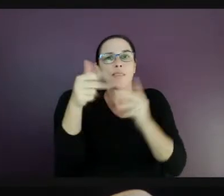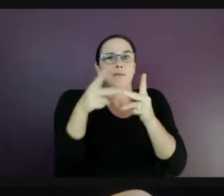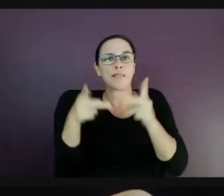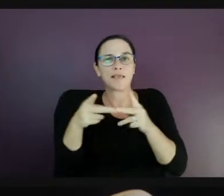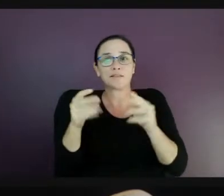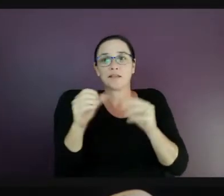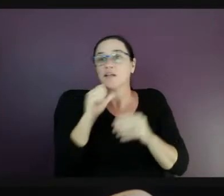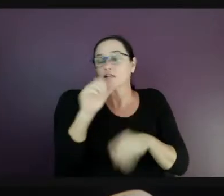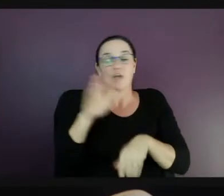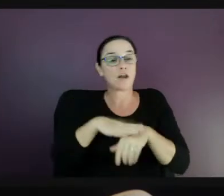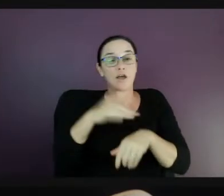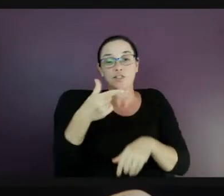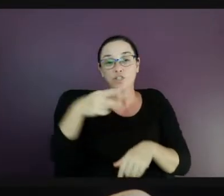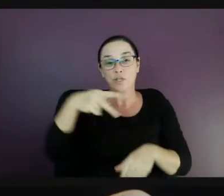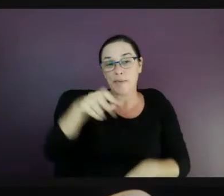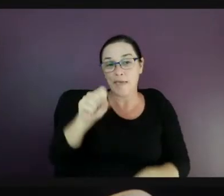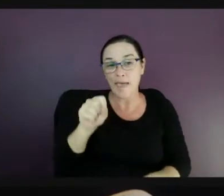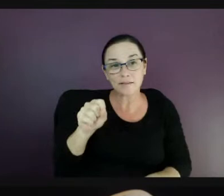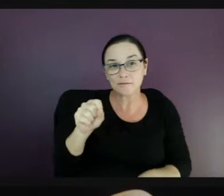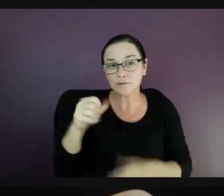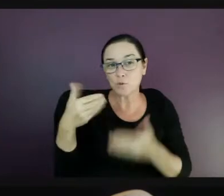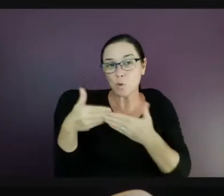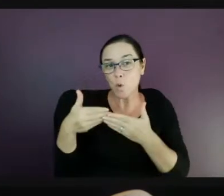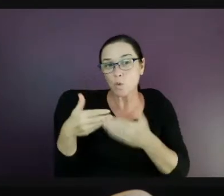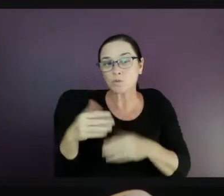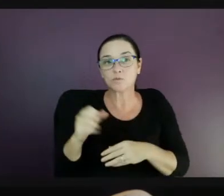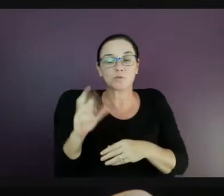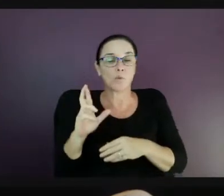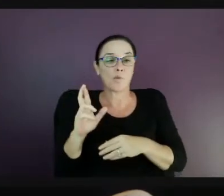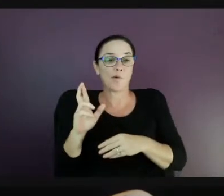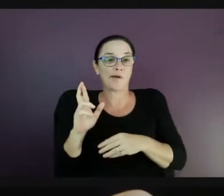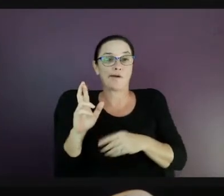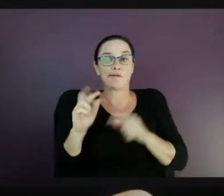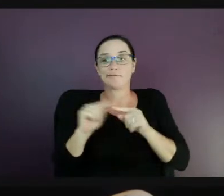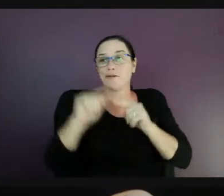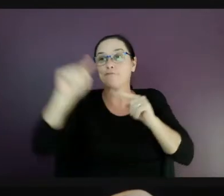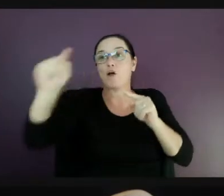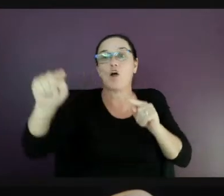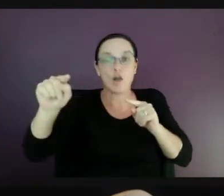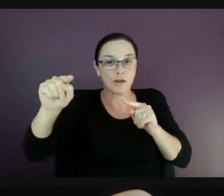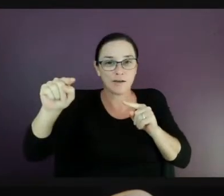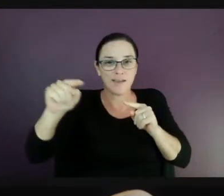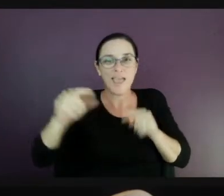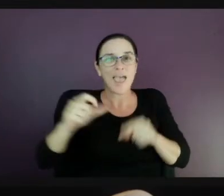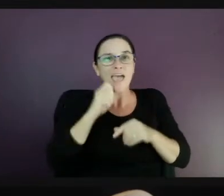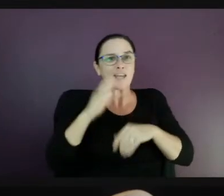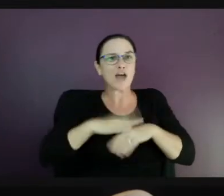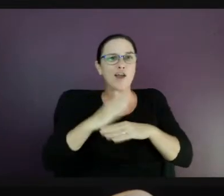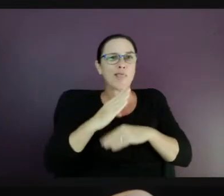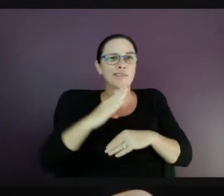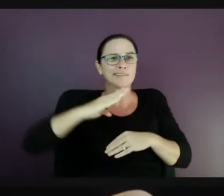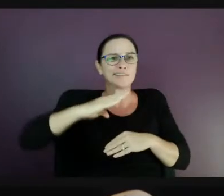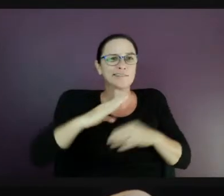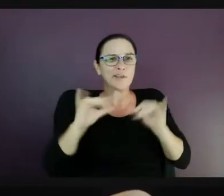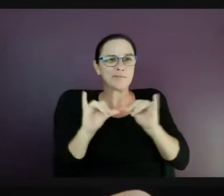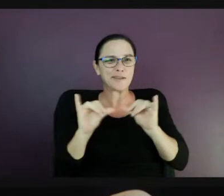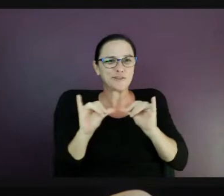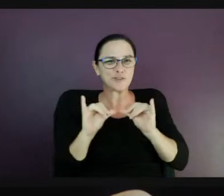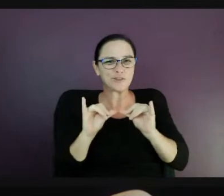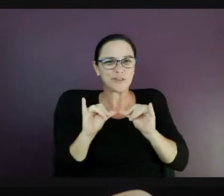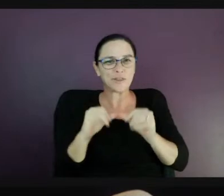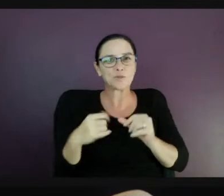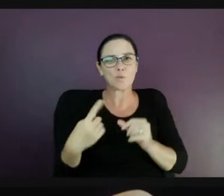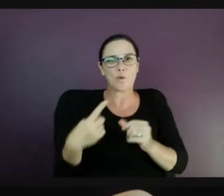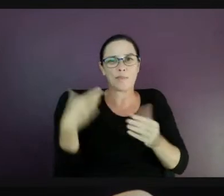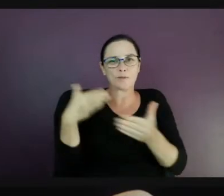GPS nearby, not in GPS slightly further away, and not even on a tilt nearby there as well. Here is the tilt of the next